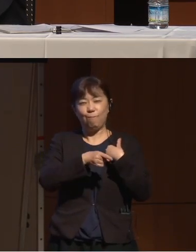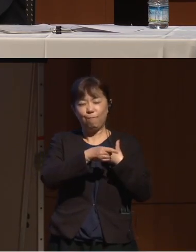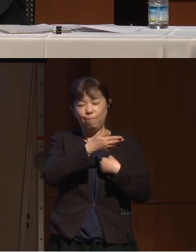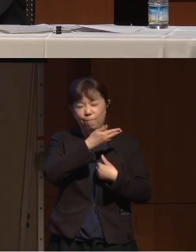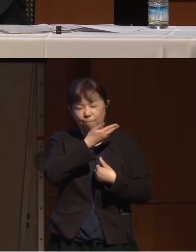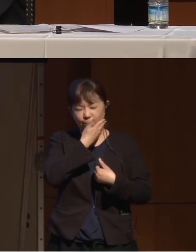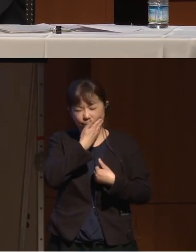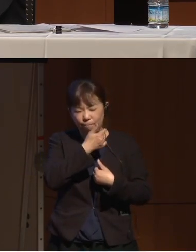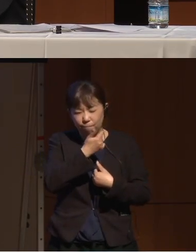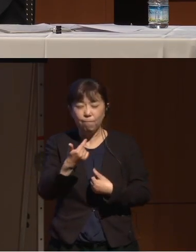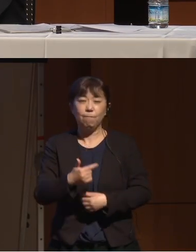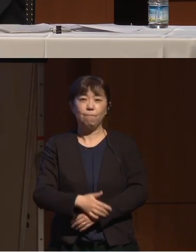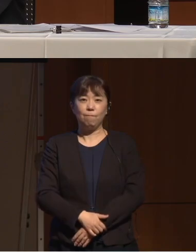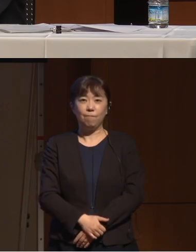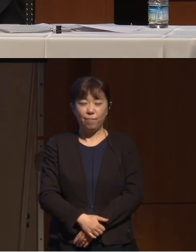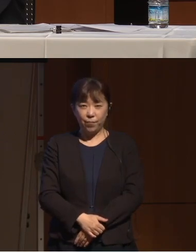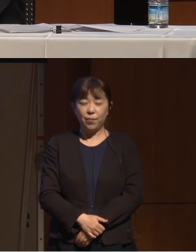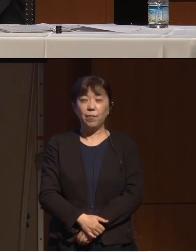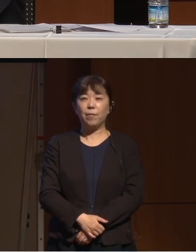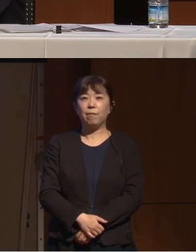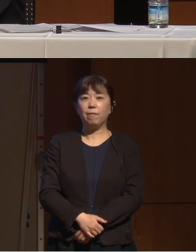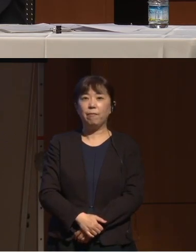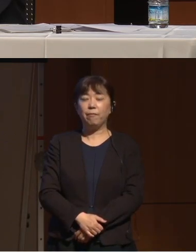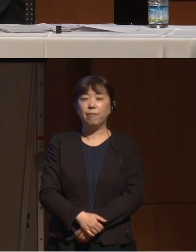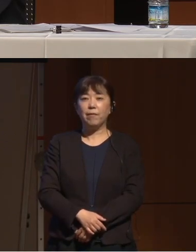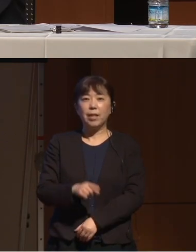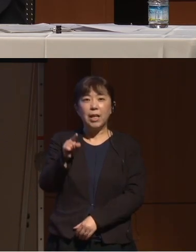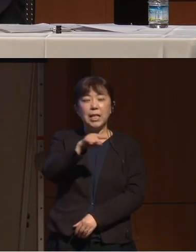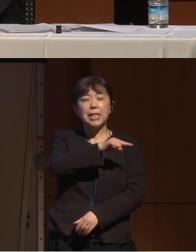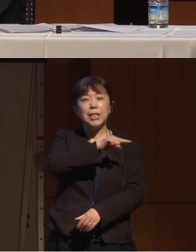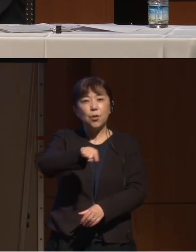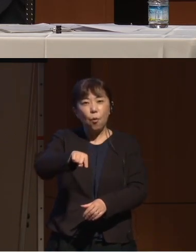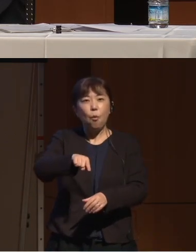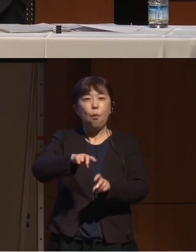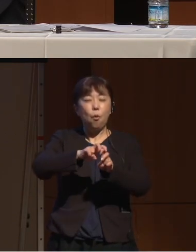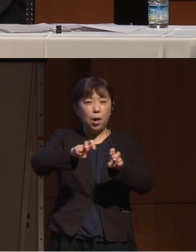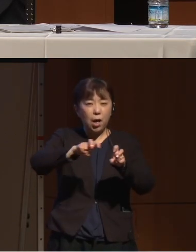resource development after COVID-19 pandemic. And